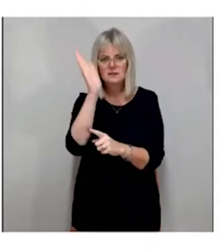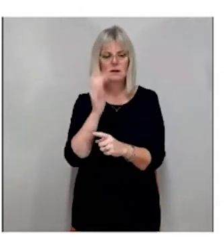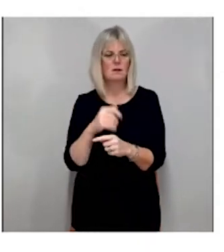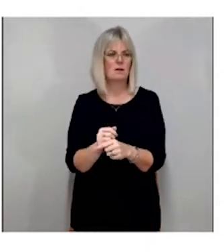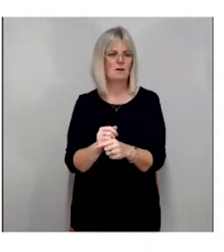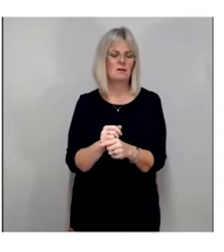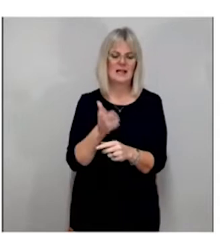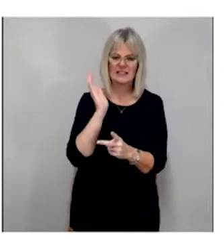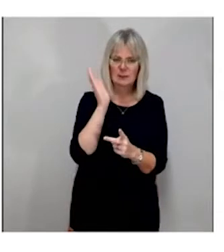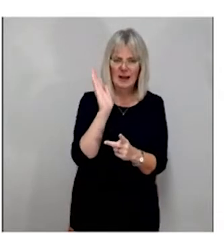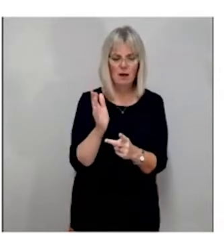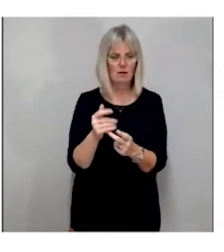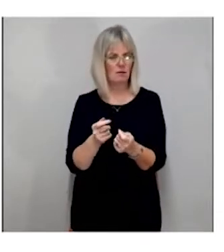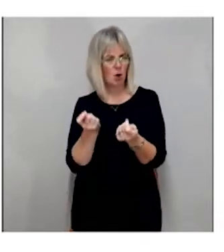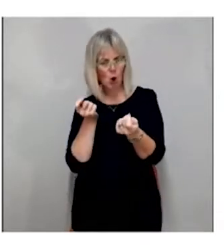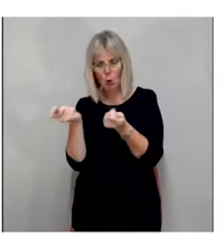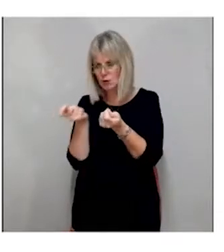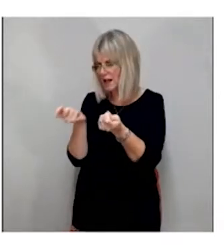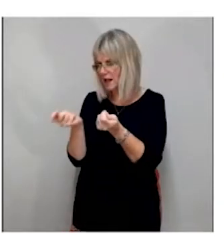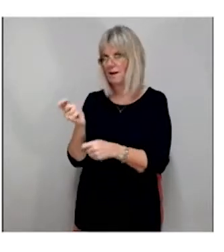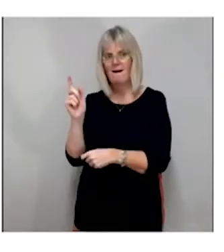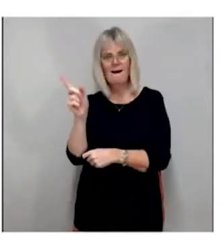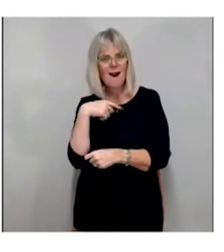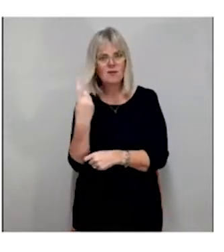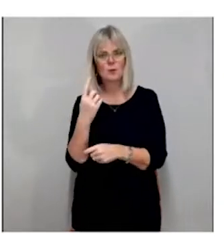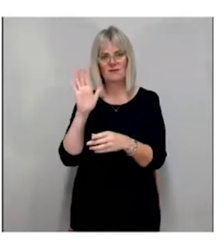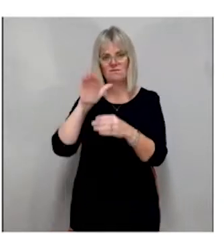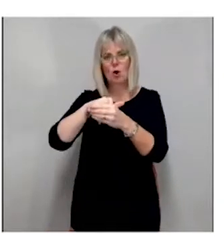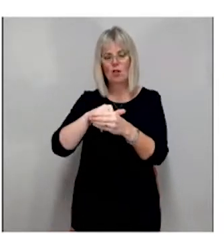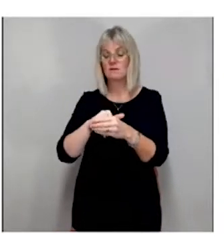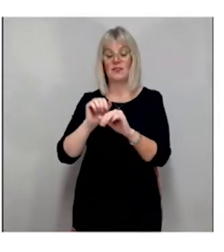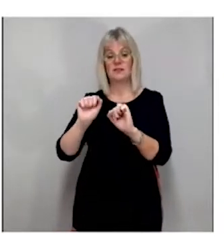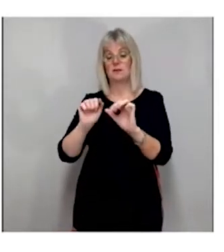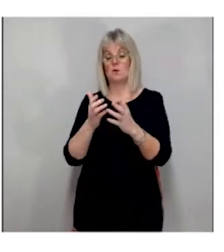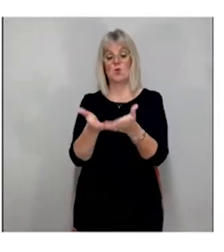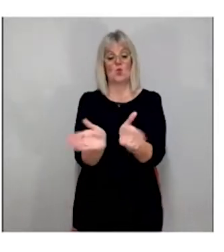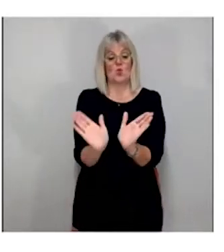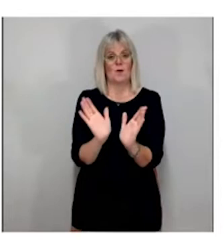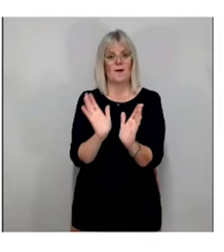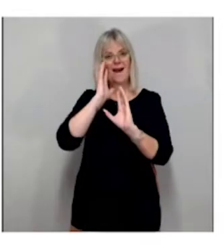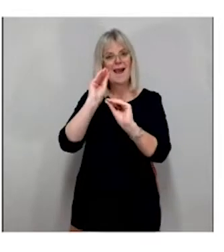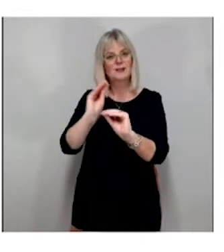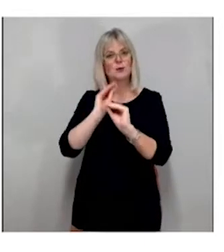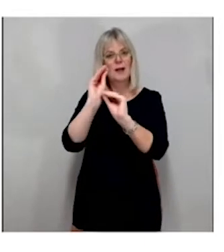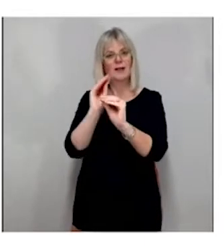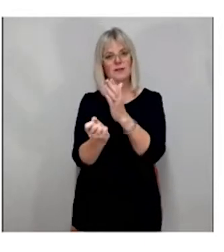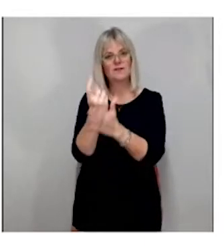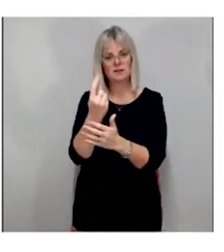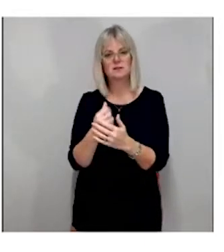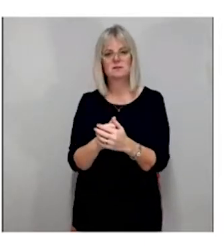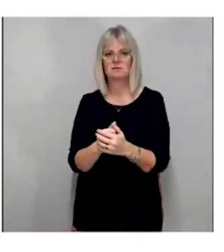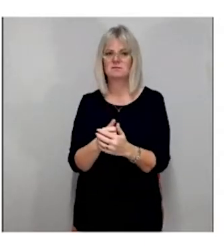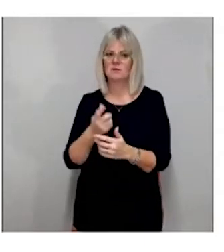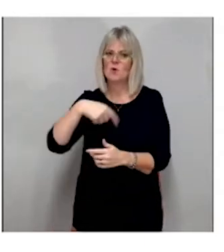coordinators, everyone that's been involved on this really dynamic and educational event. We are going to have a great week